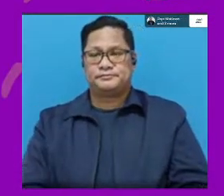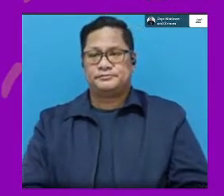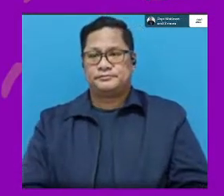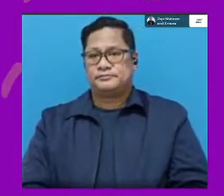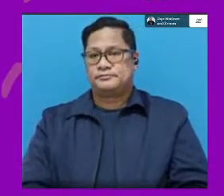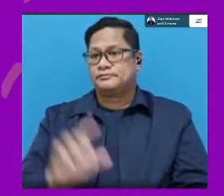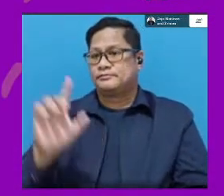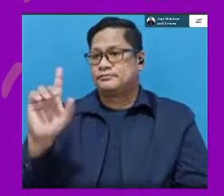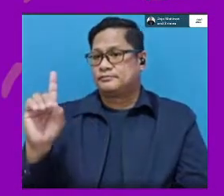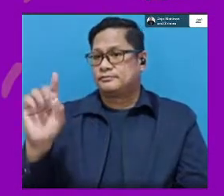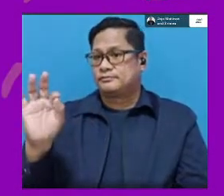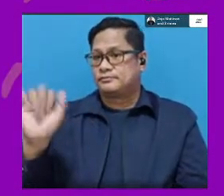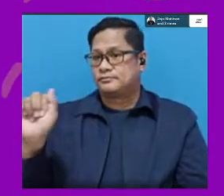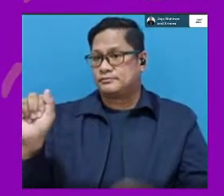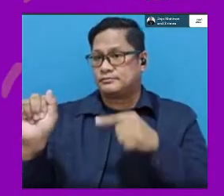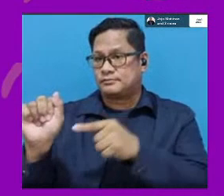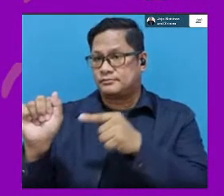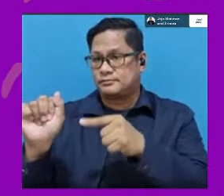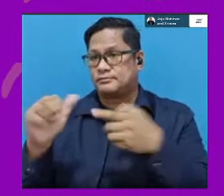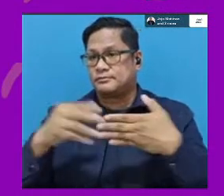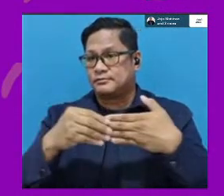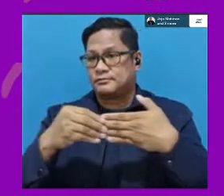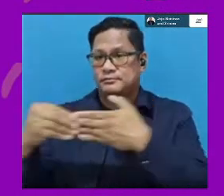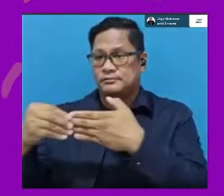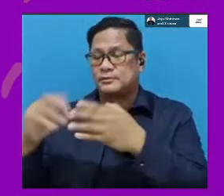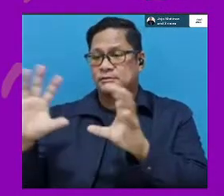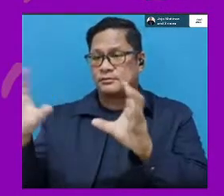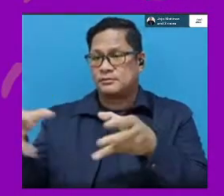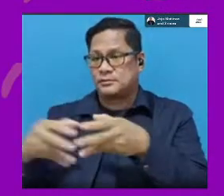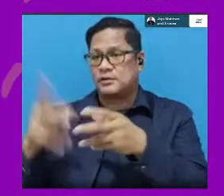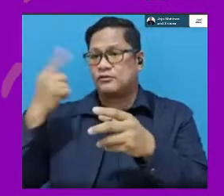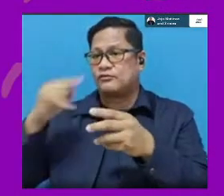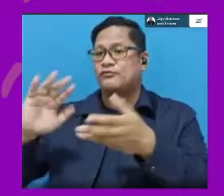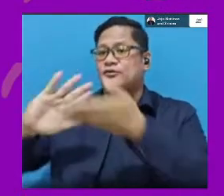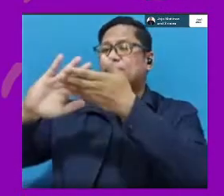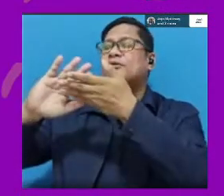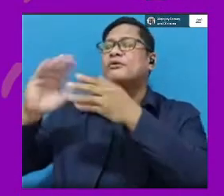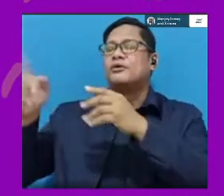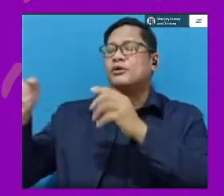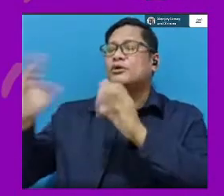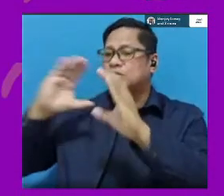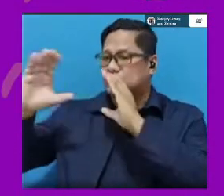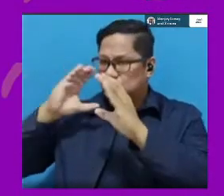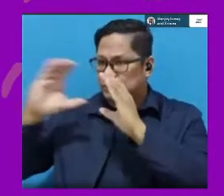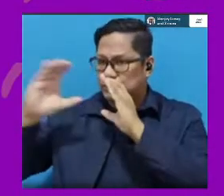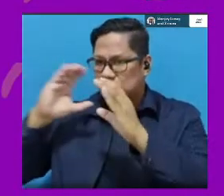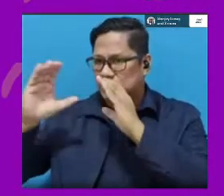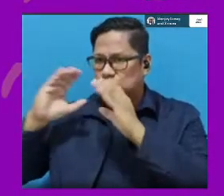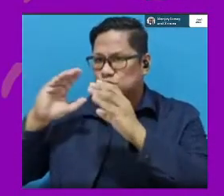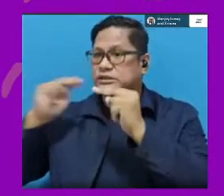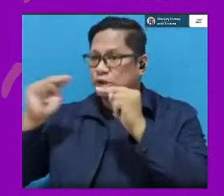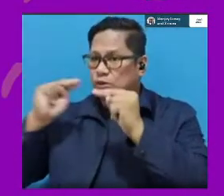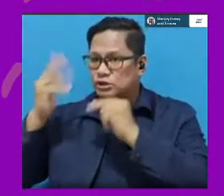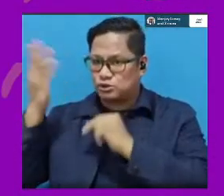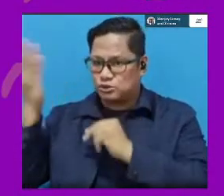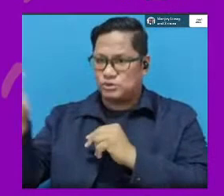DFA is the one leading the task group on diplomatic engagement and negotiation.